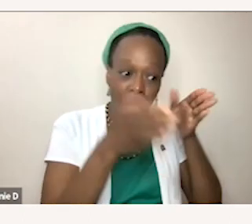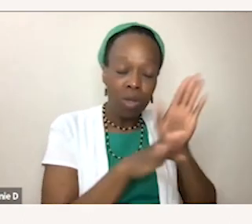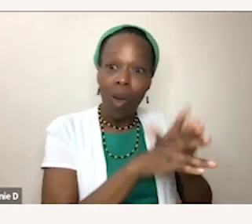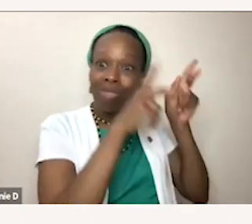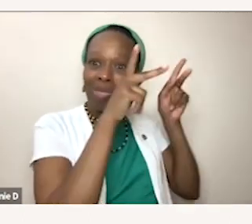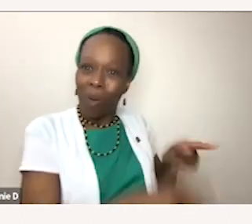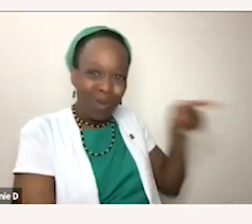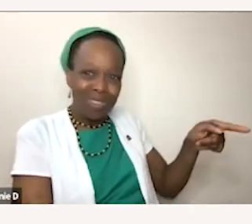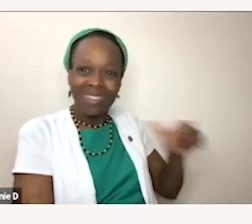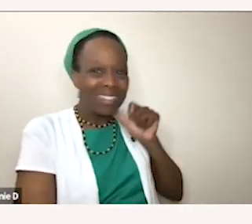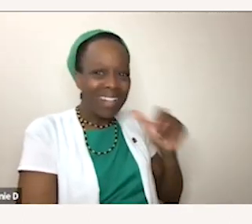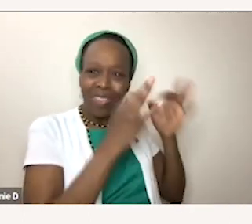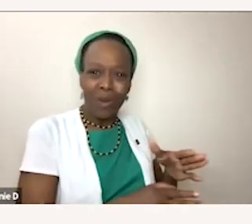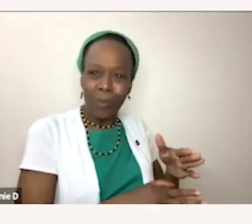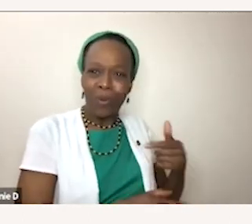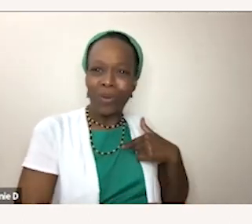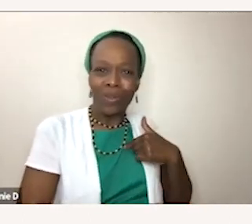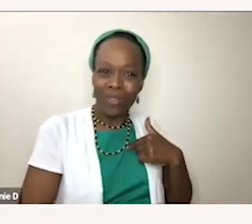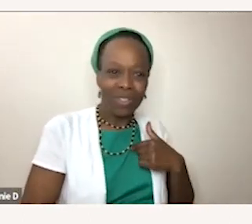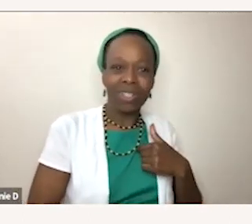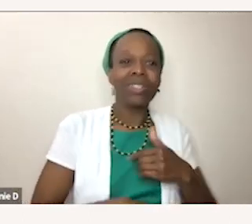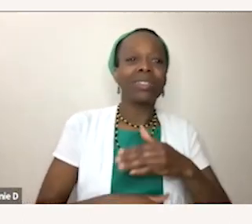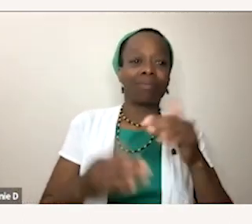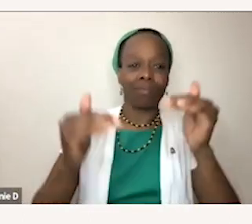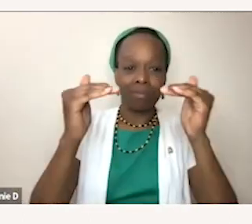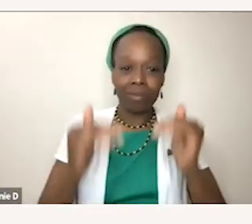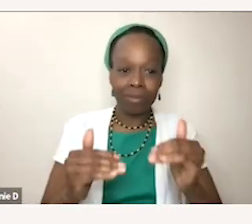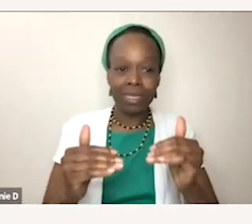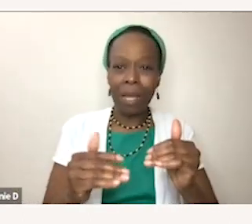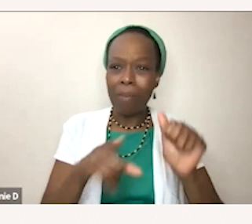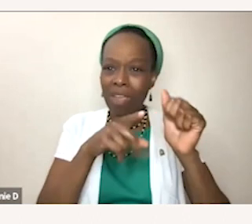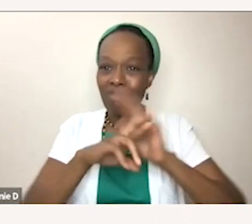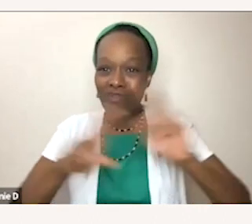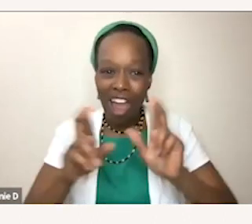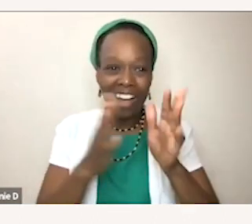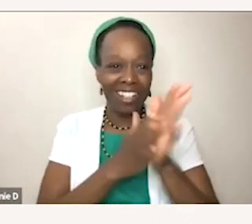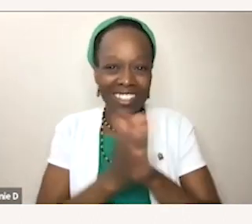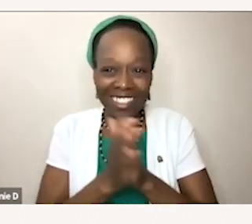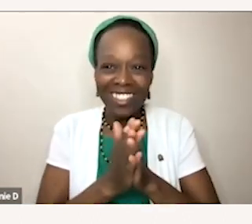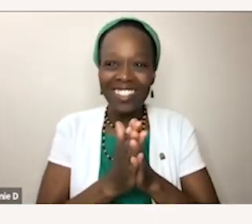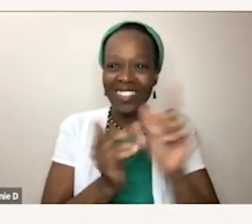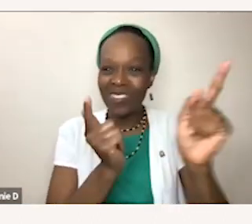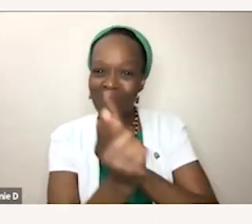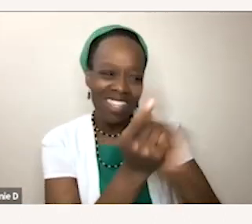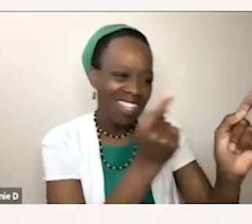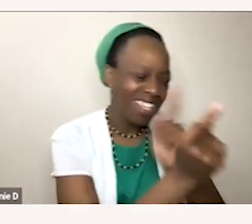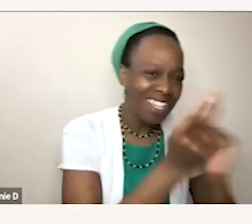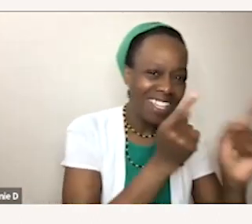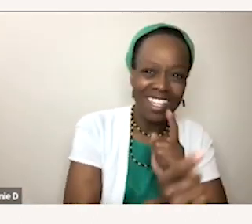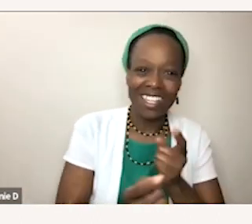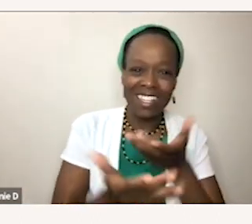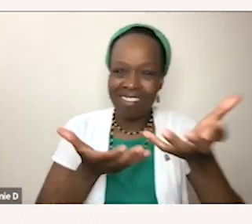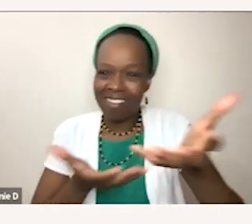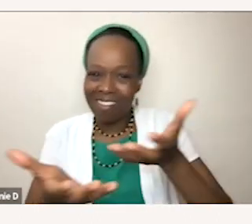with. You don't need to speak to the interpreter. Readiness to get to know each other. The power of language, and language actually allows us to